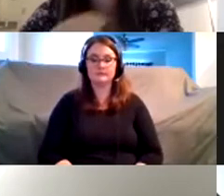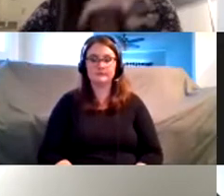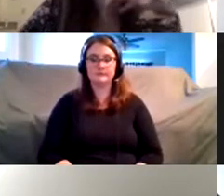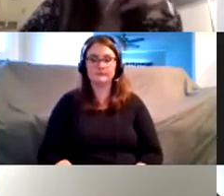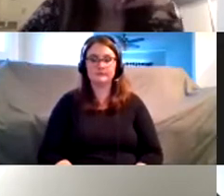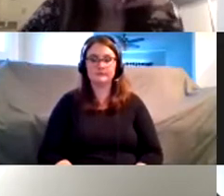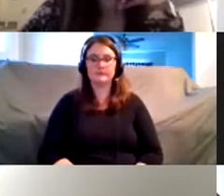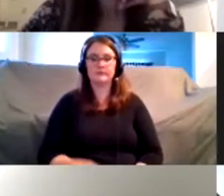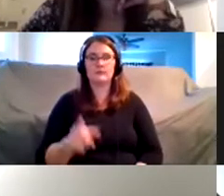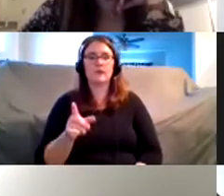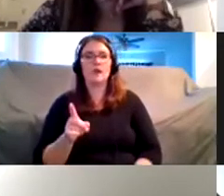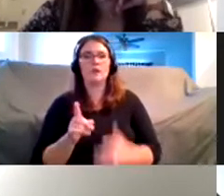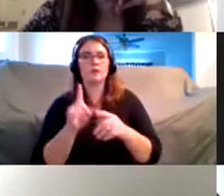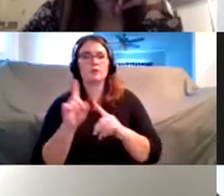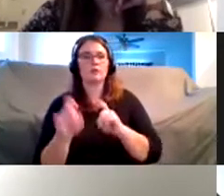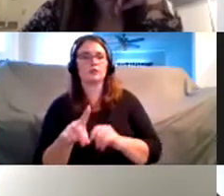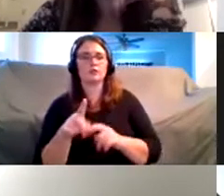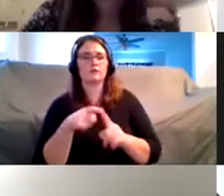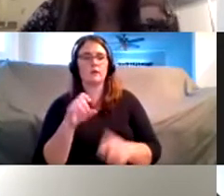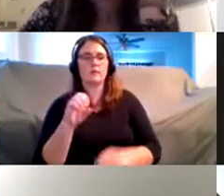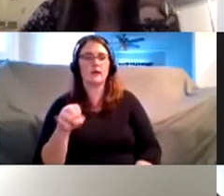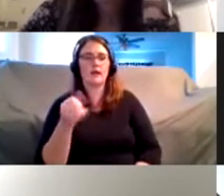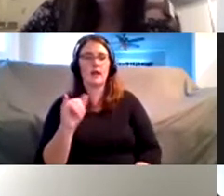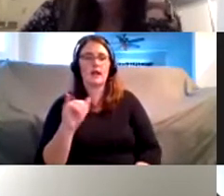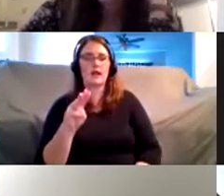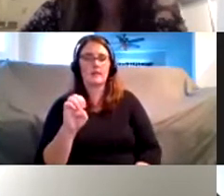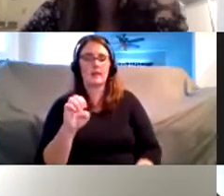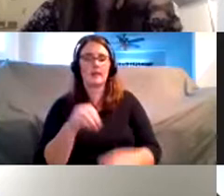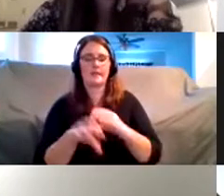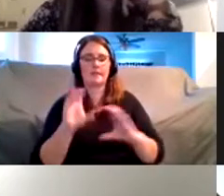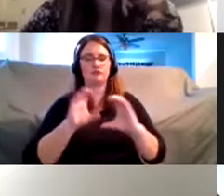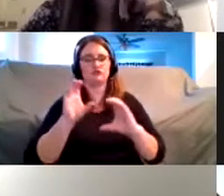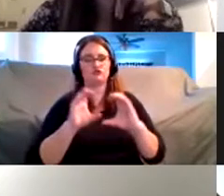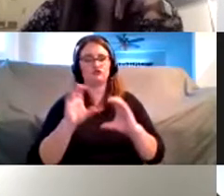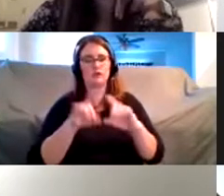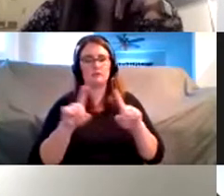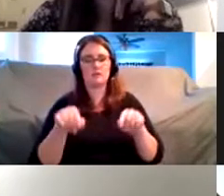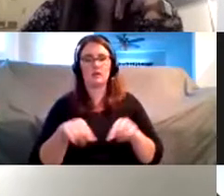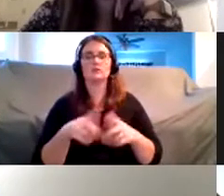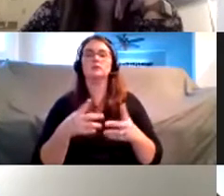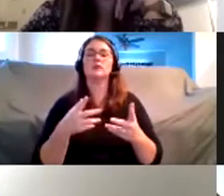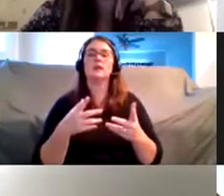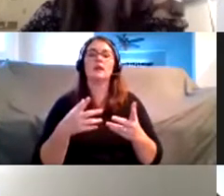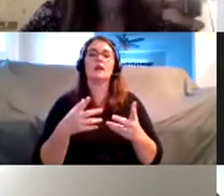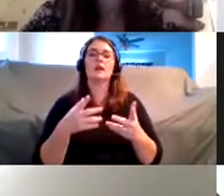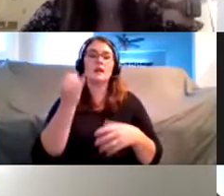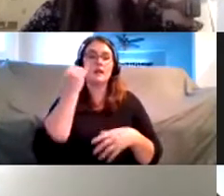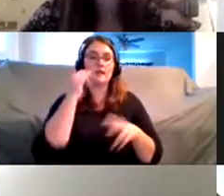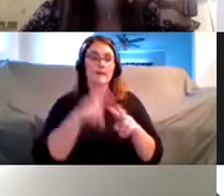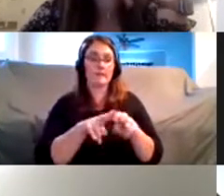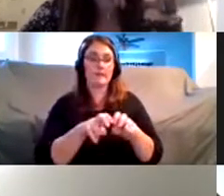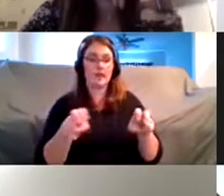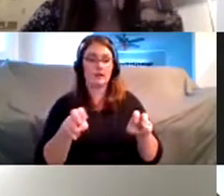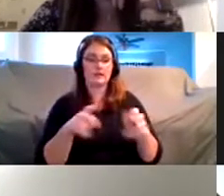There was a question from Jaime in the chat box. If the panel has discussed what worked